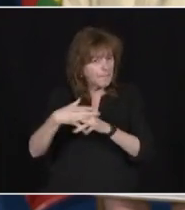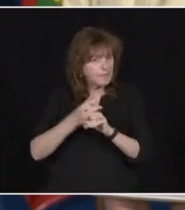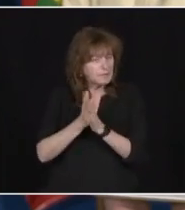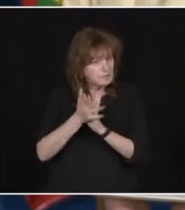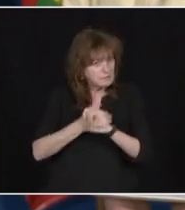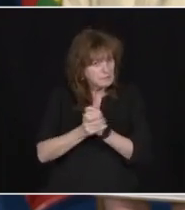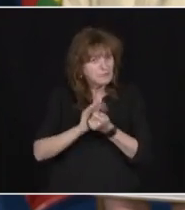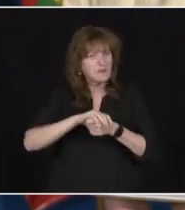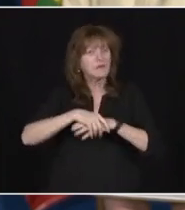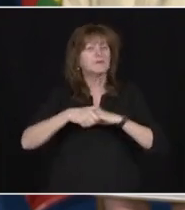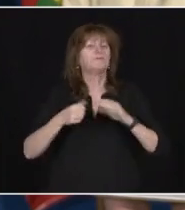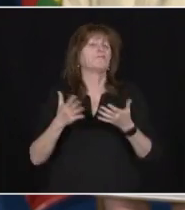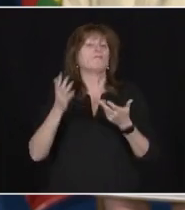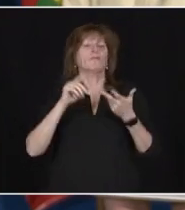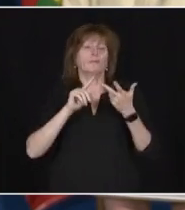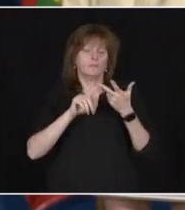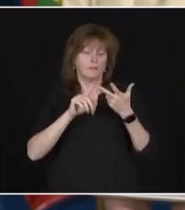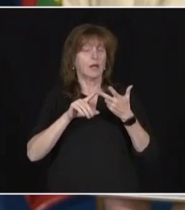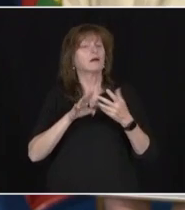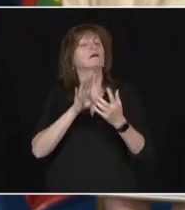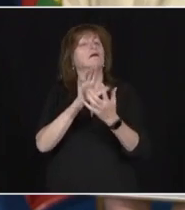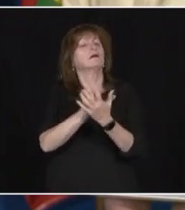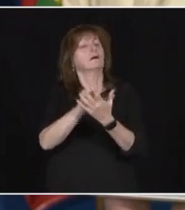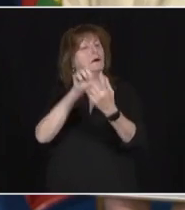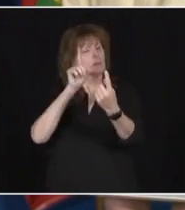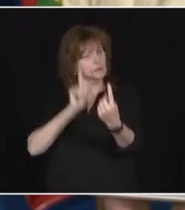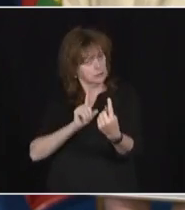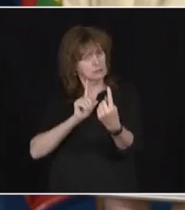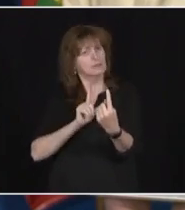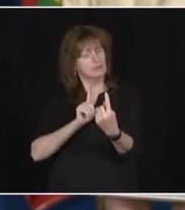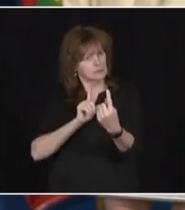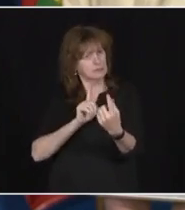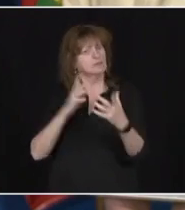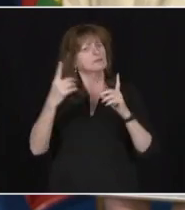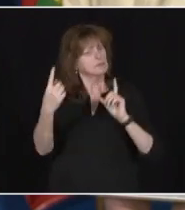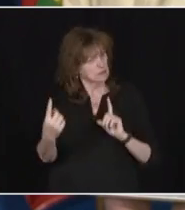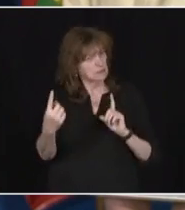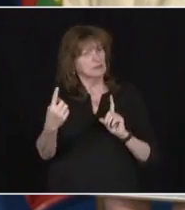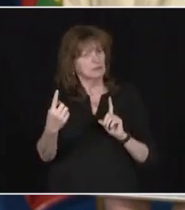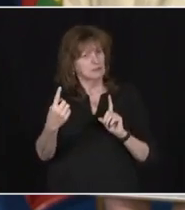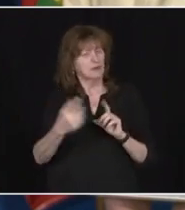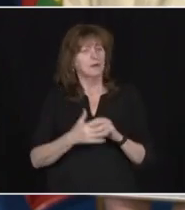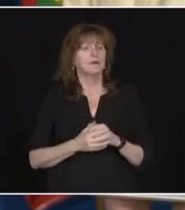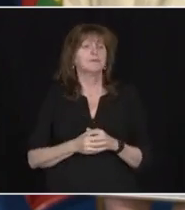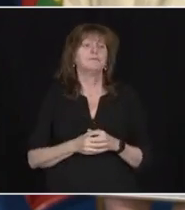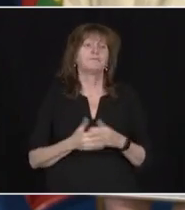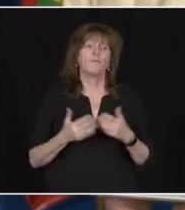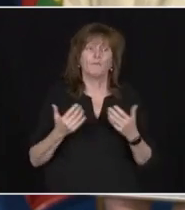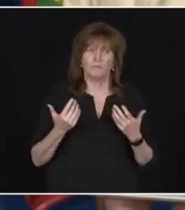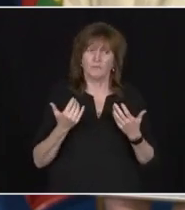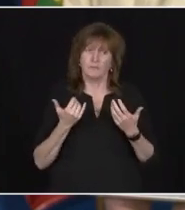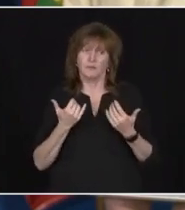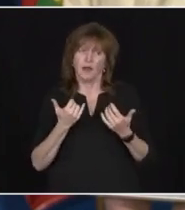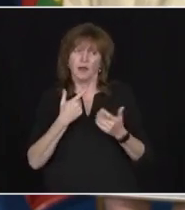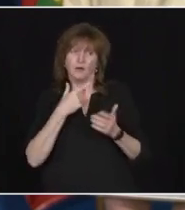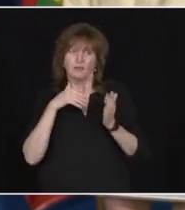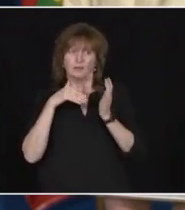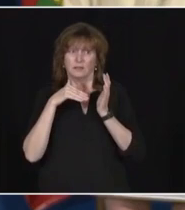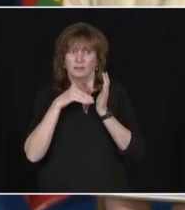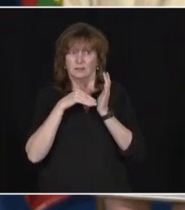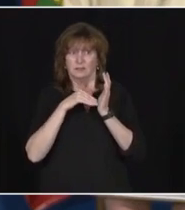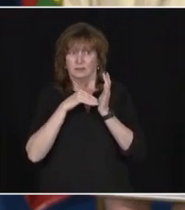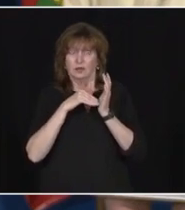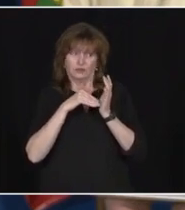The social distancing, keep two meters away. And when you're out in public, I heard Dr. Tam this